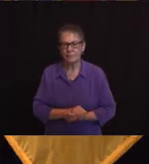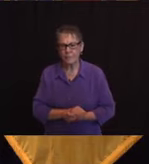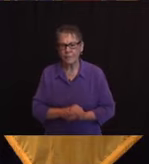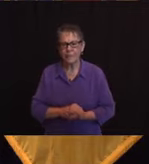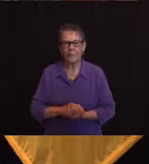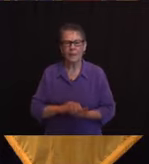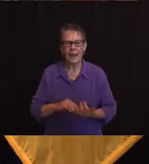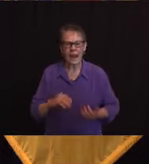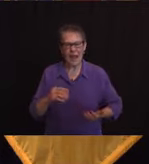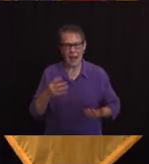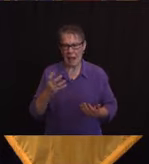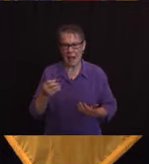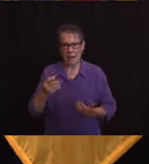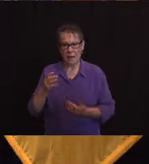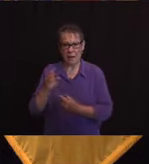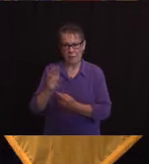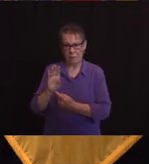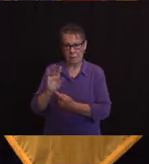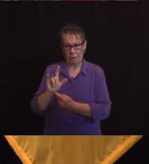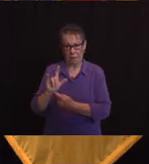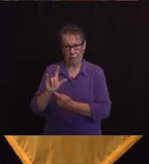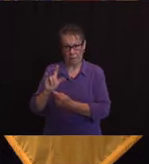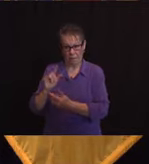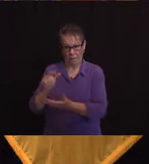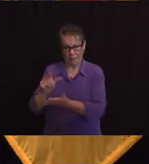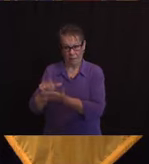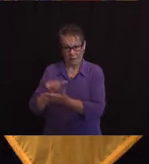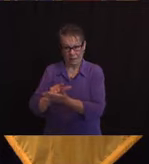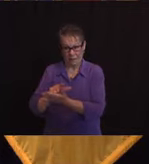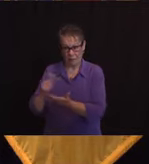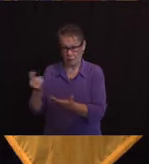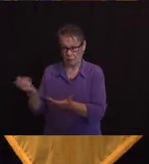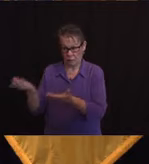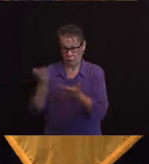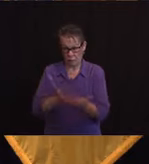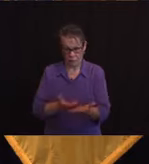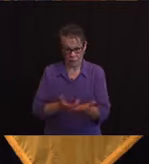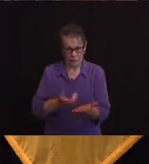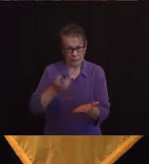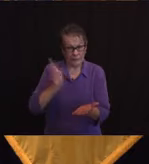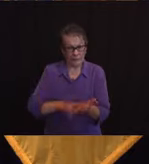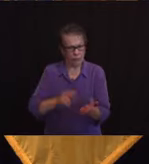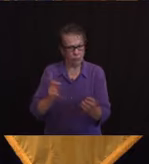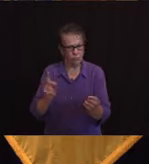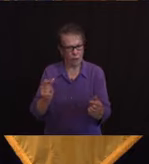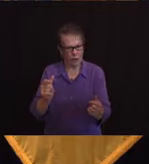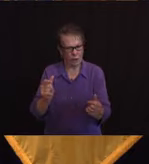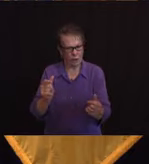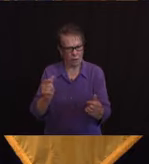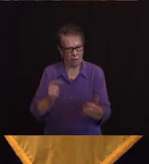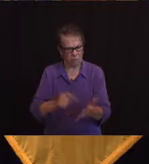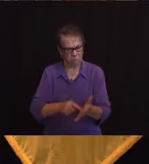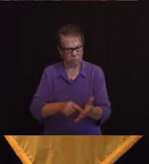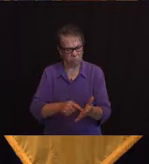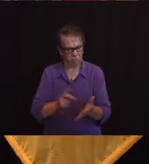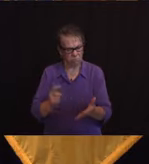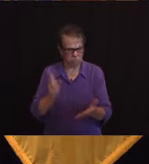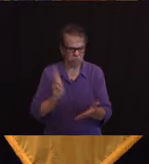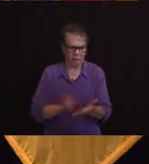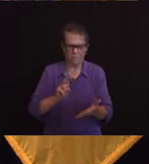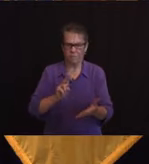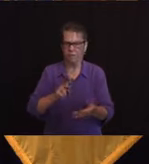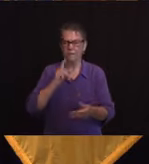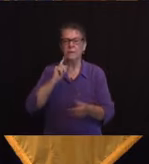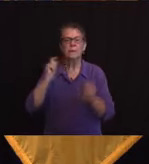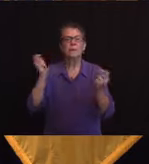it 100 years ago. I think we'll start over here. Colleen, is that you? Before you jump in, I think we're in our